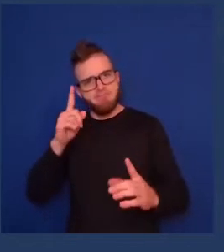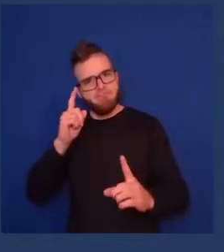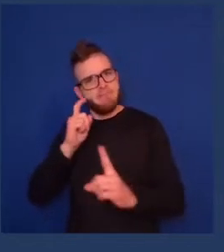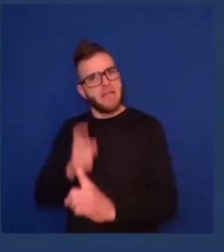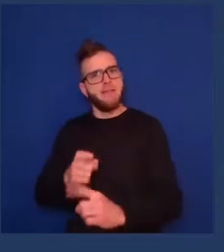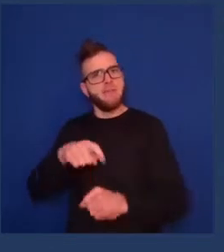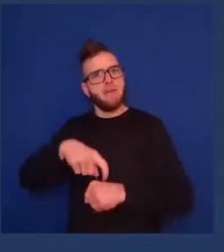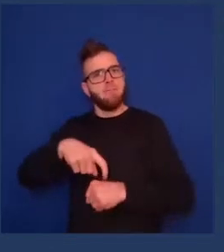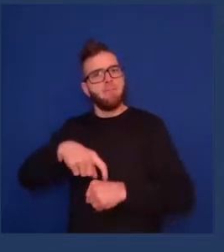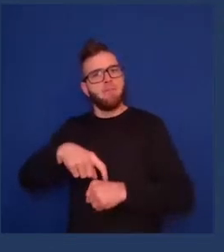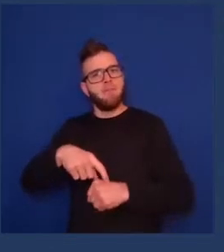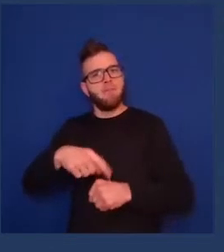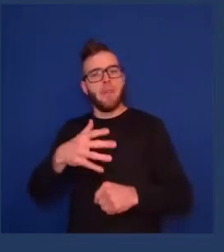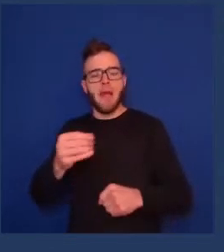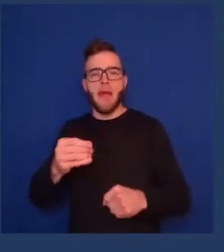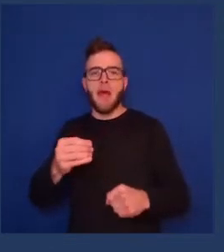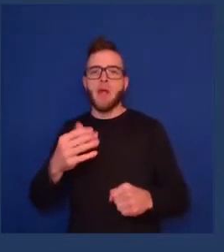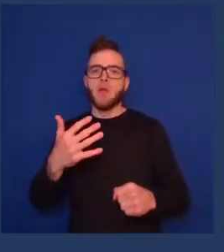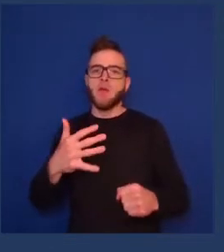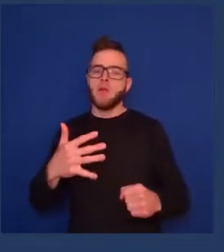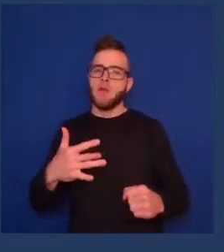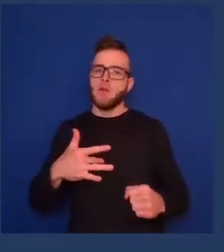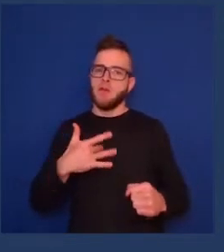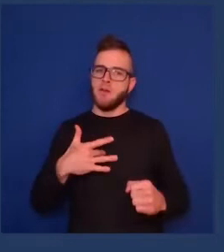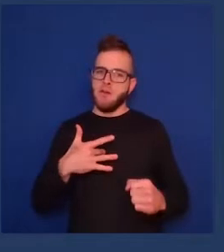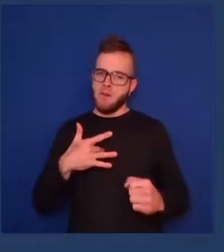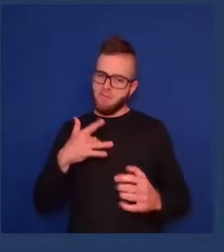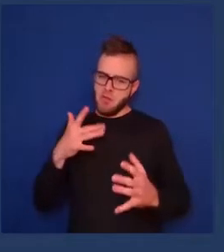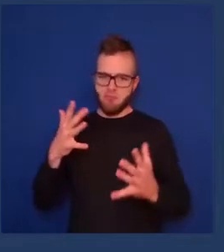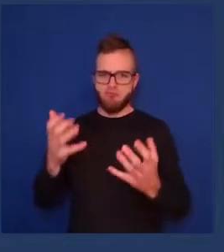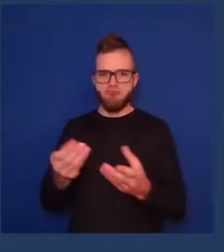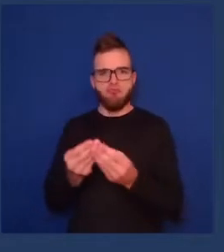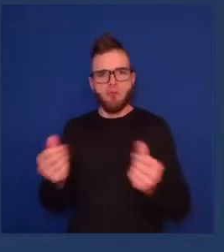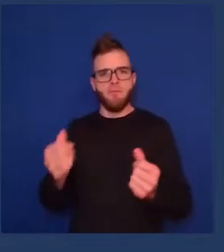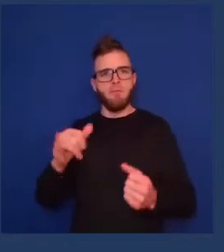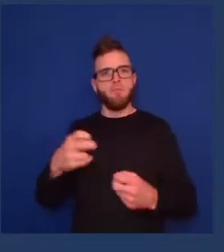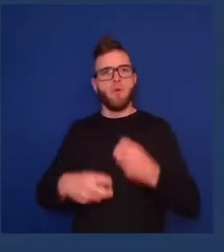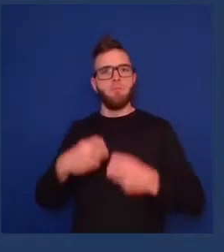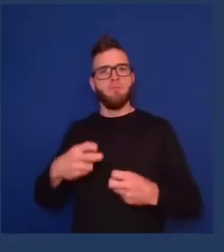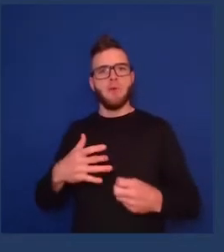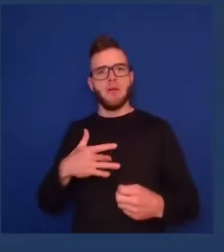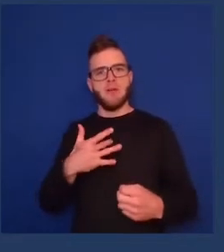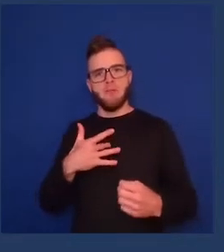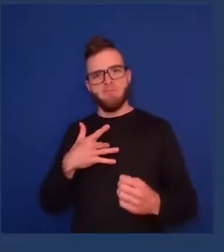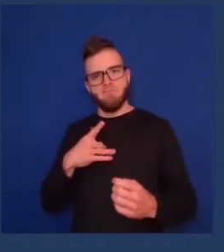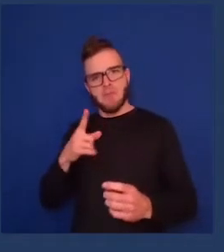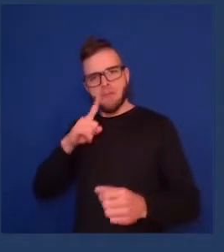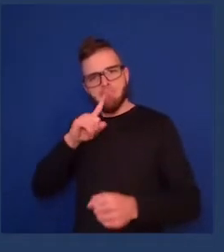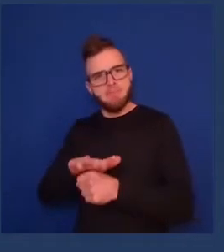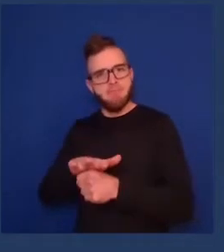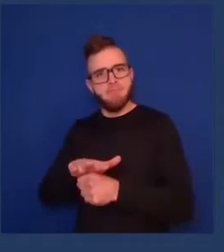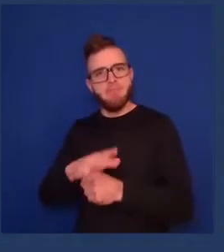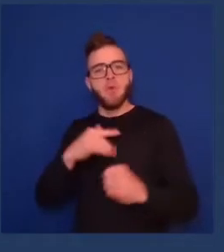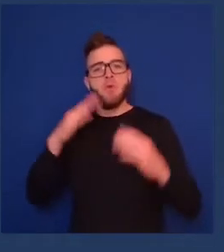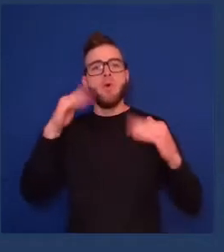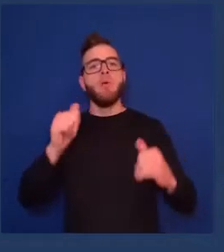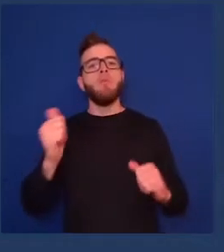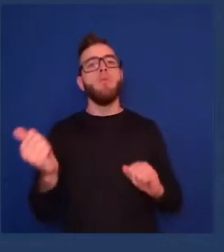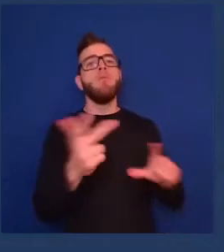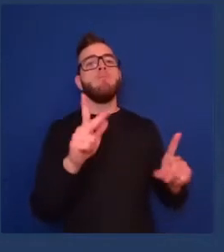to be commitment. There has to be a seriousness of purpose. There has to be a dedication of time and real